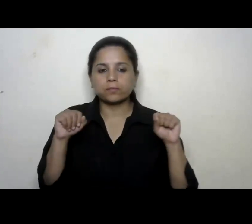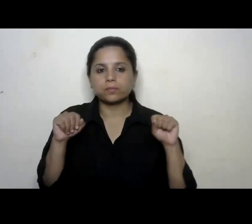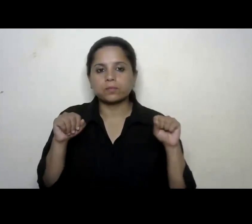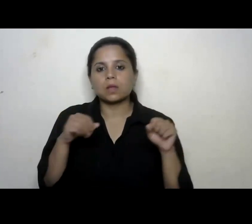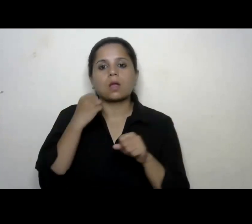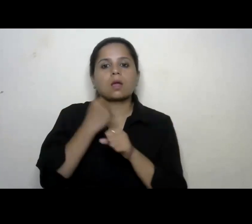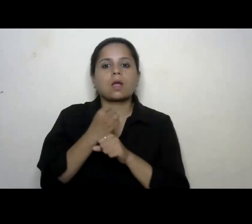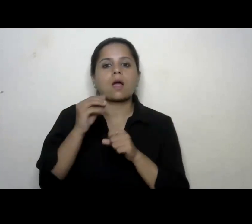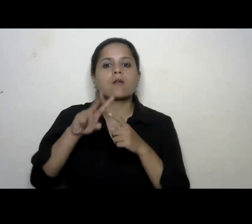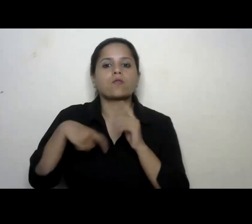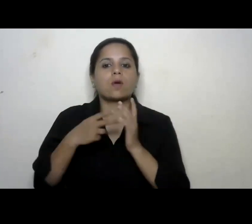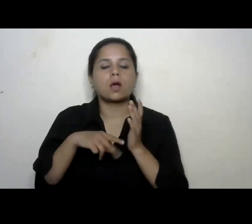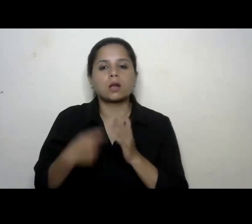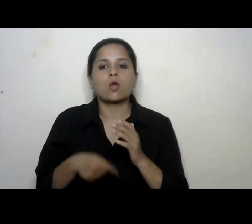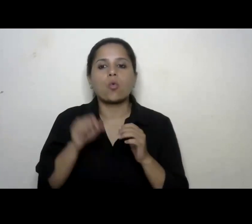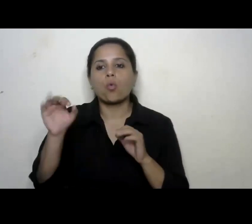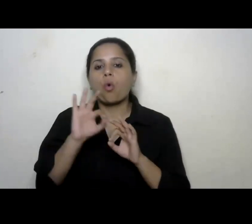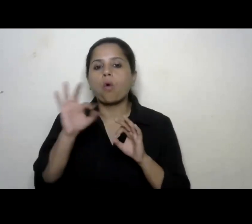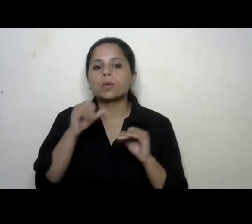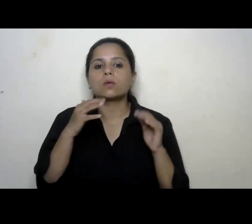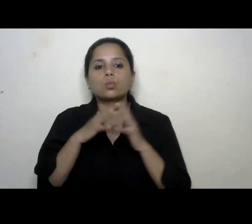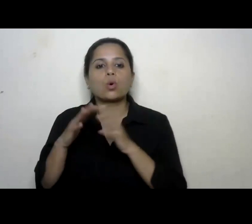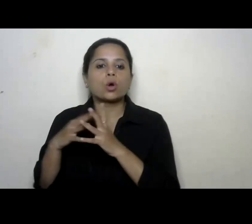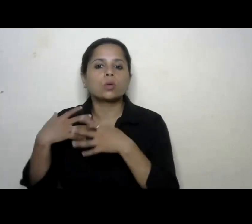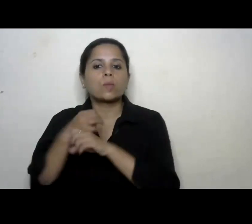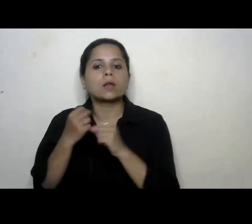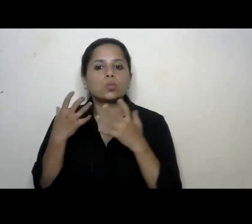governor's official portal.